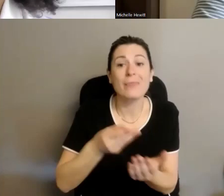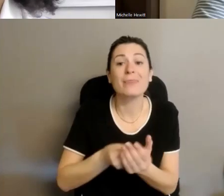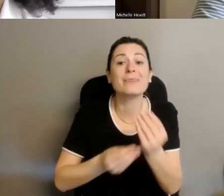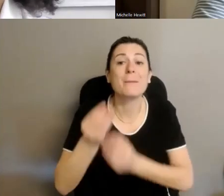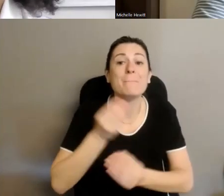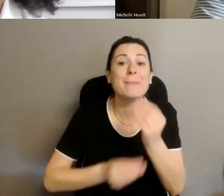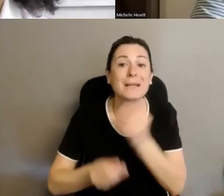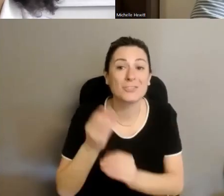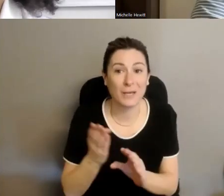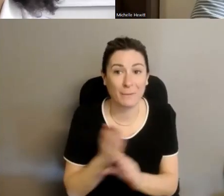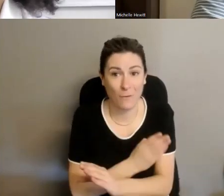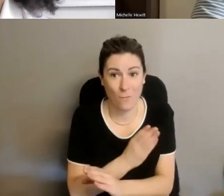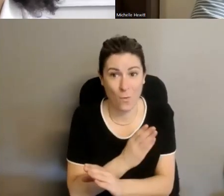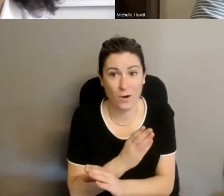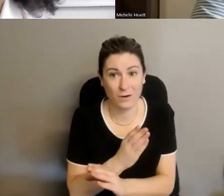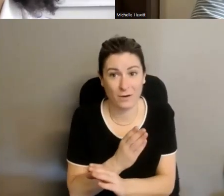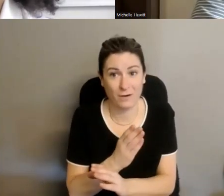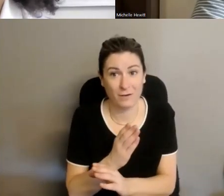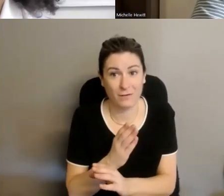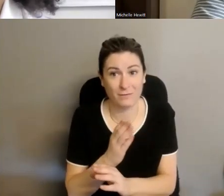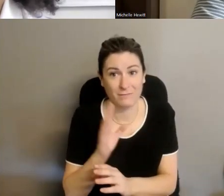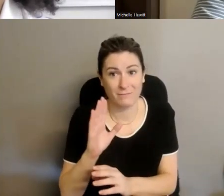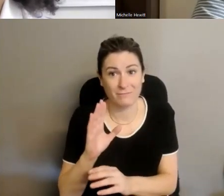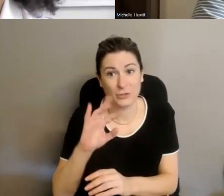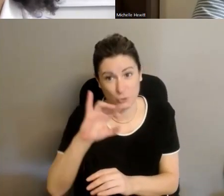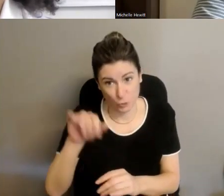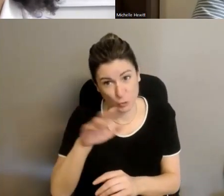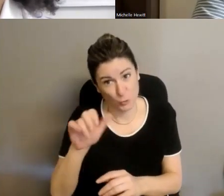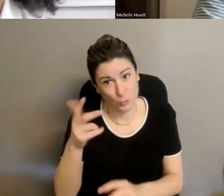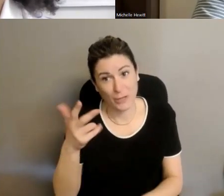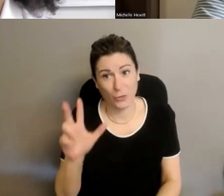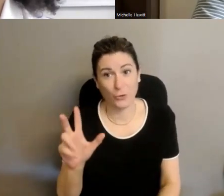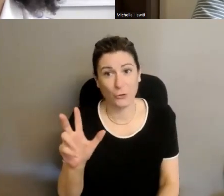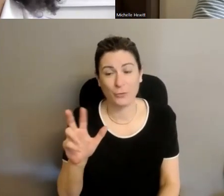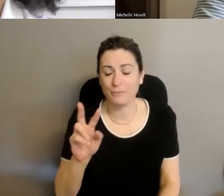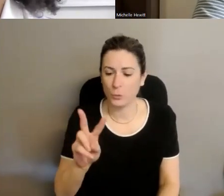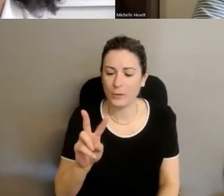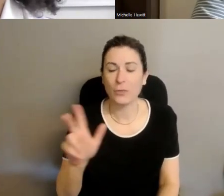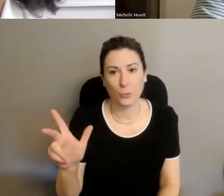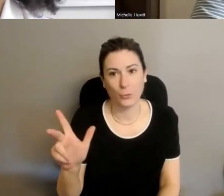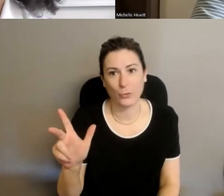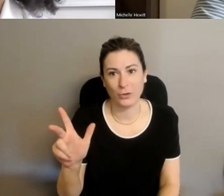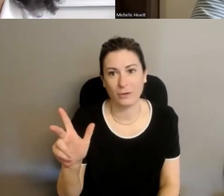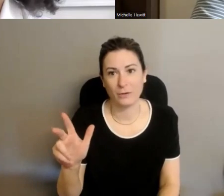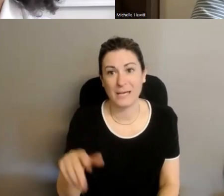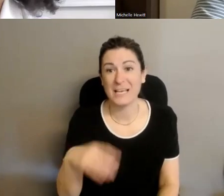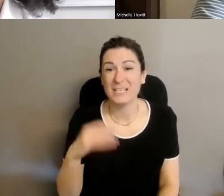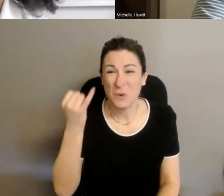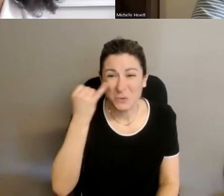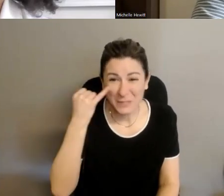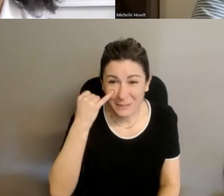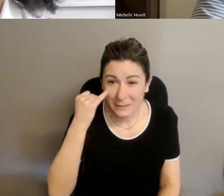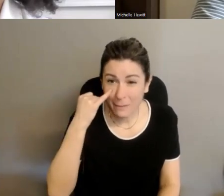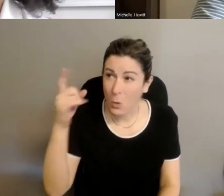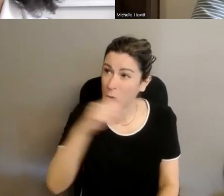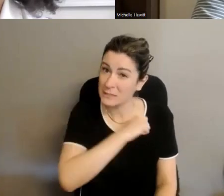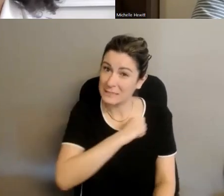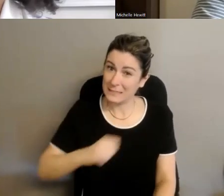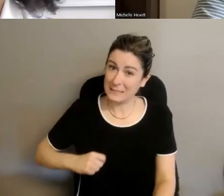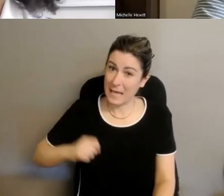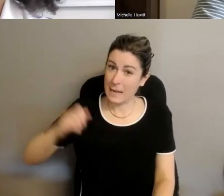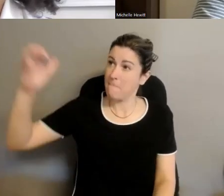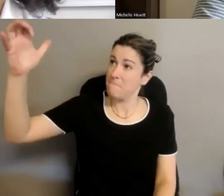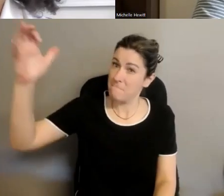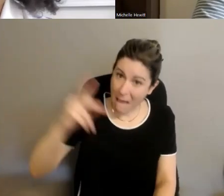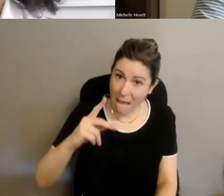2 hours for each of them, there's a lot of time that's needed to get this bill